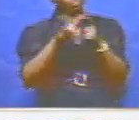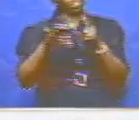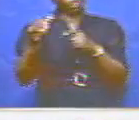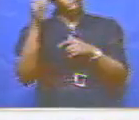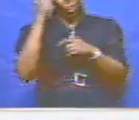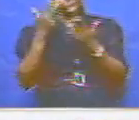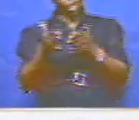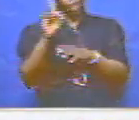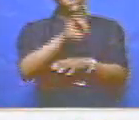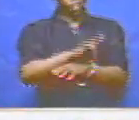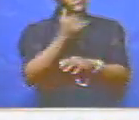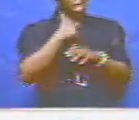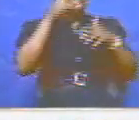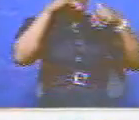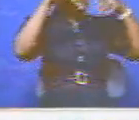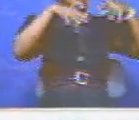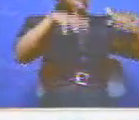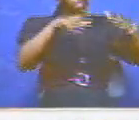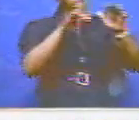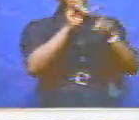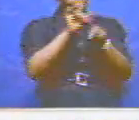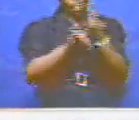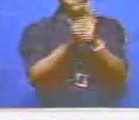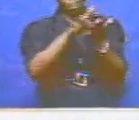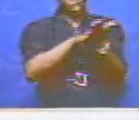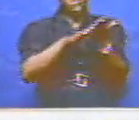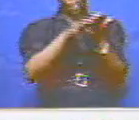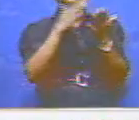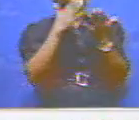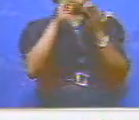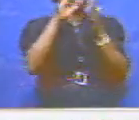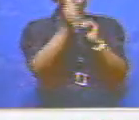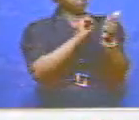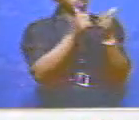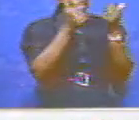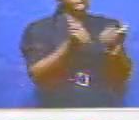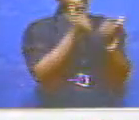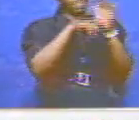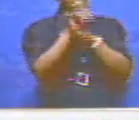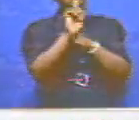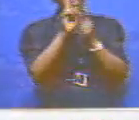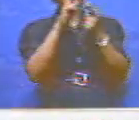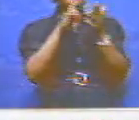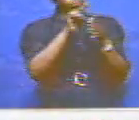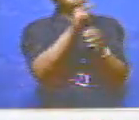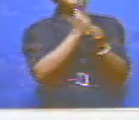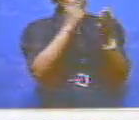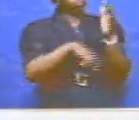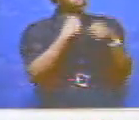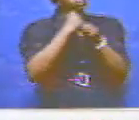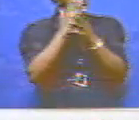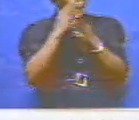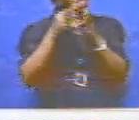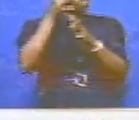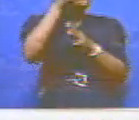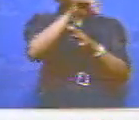all about, you know, devolving everything, basically. So most of the competition is here in Nairobi, but how, what are you doing to ensure that maybe in the future, other guys